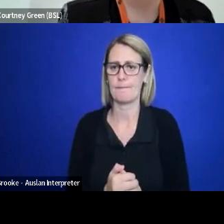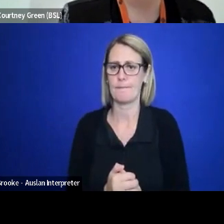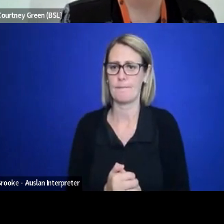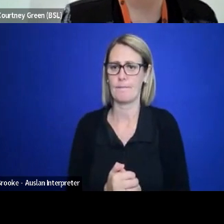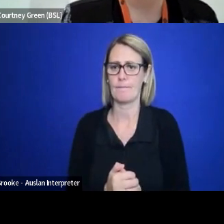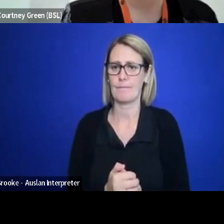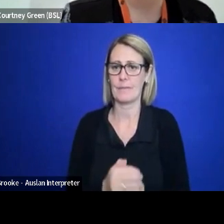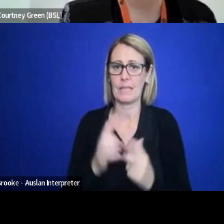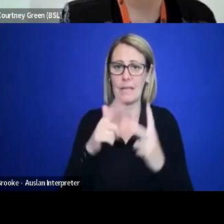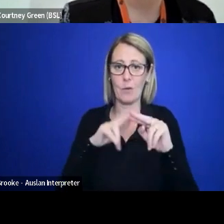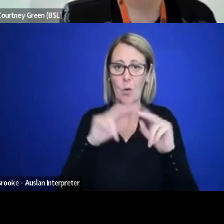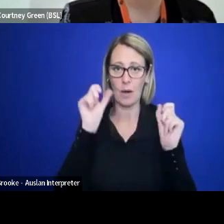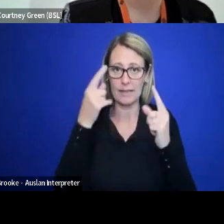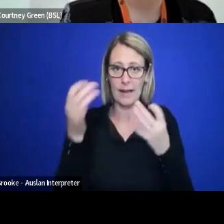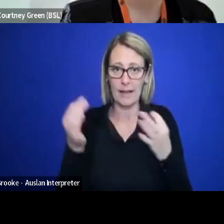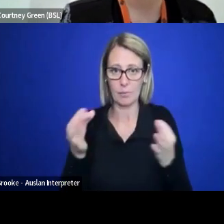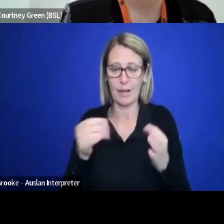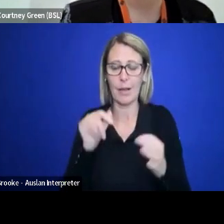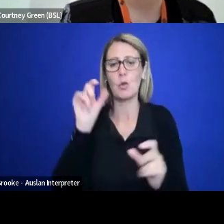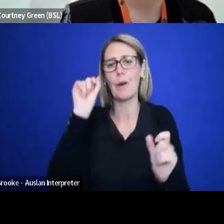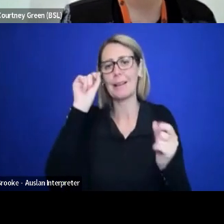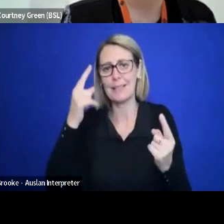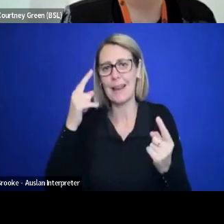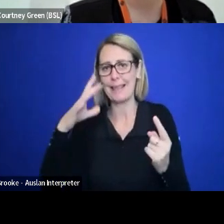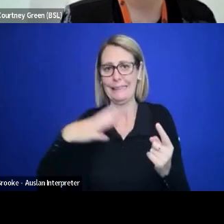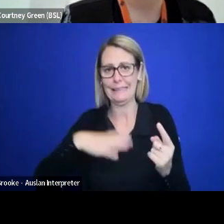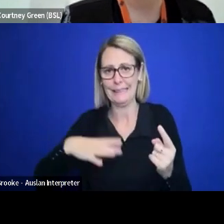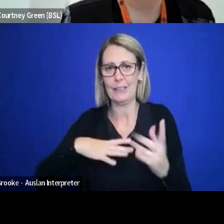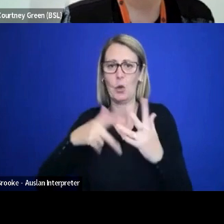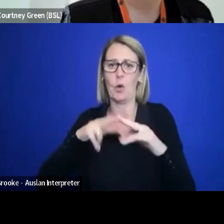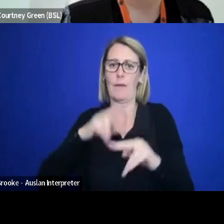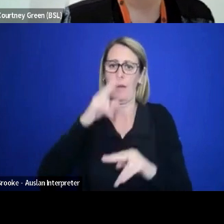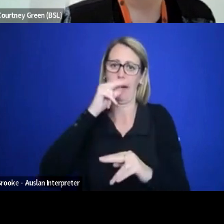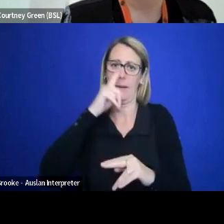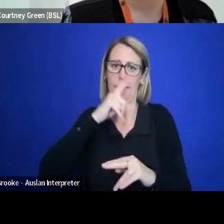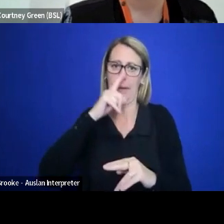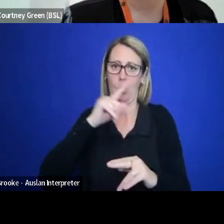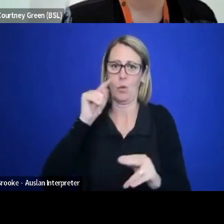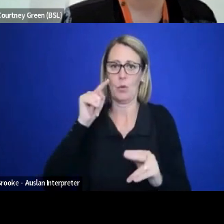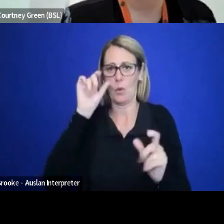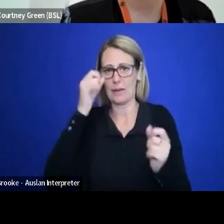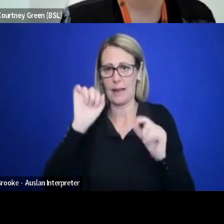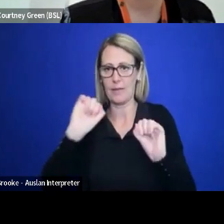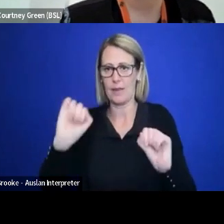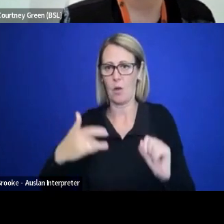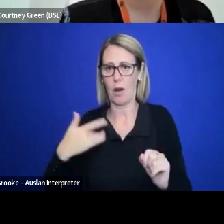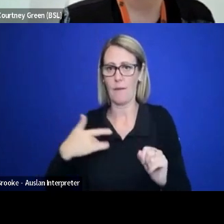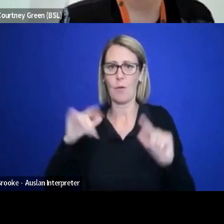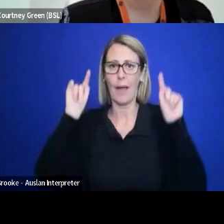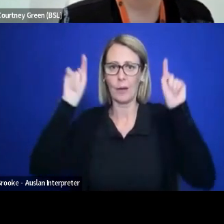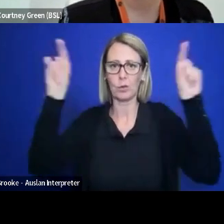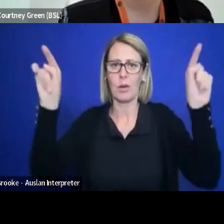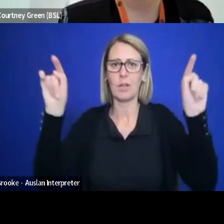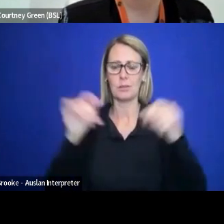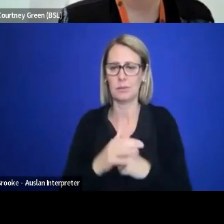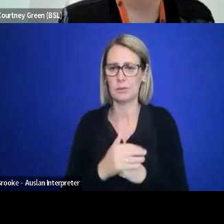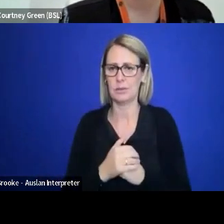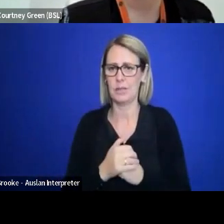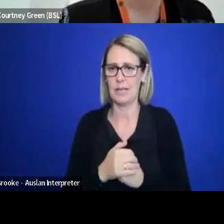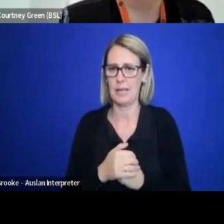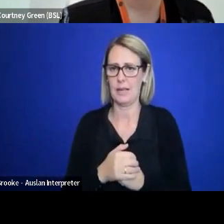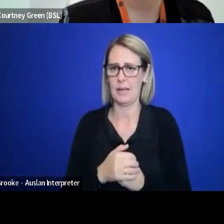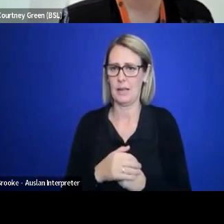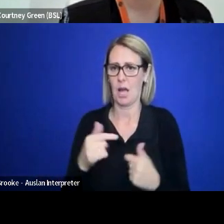are understanding the need of the young people, the need of what's happening within the outside work. Because I